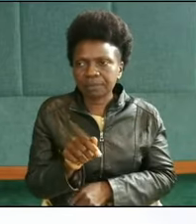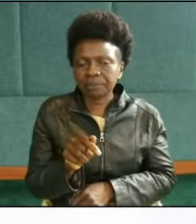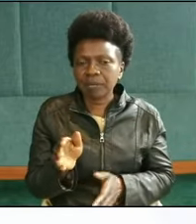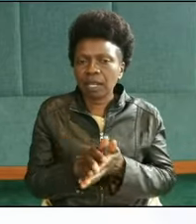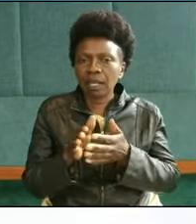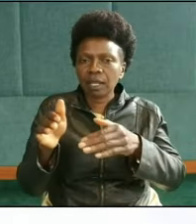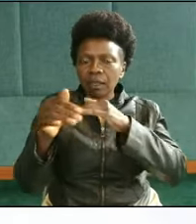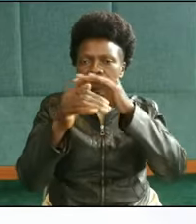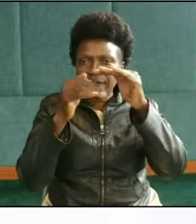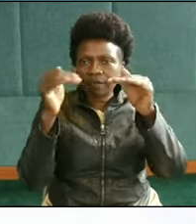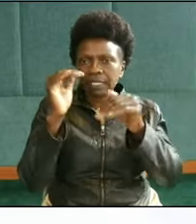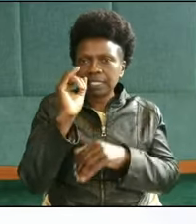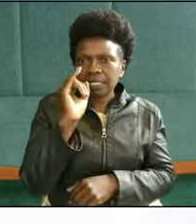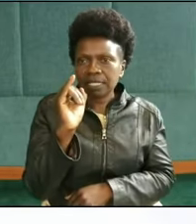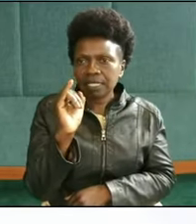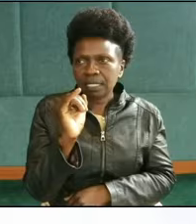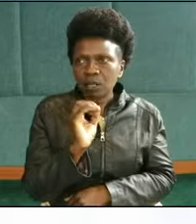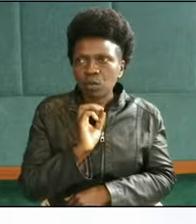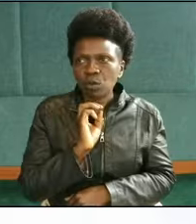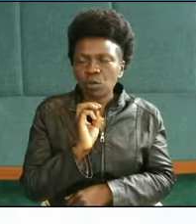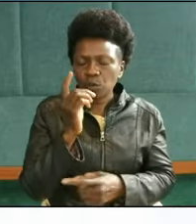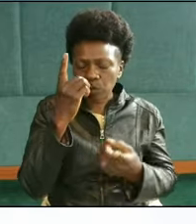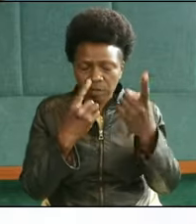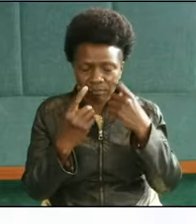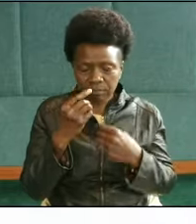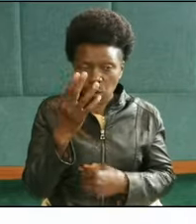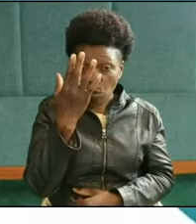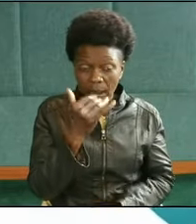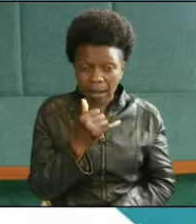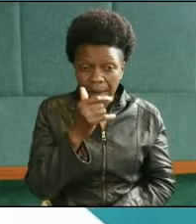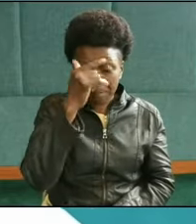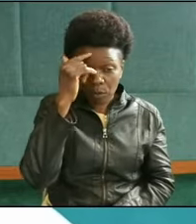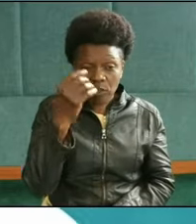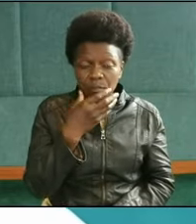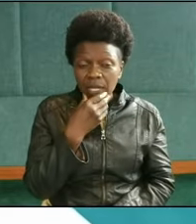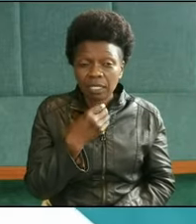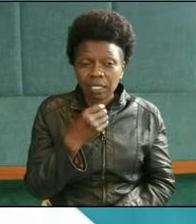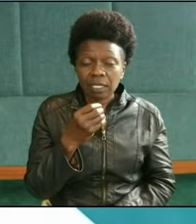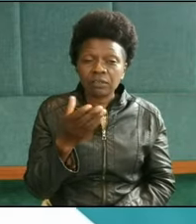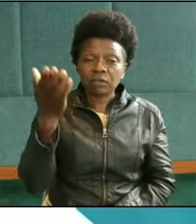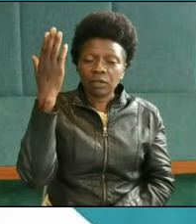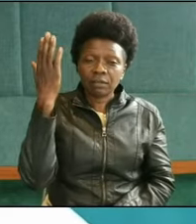heaven is weeping because man is forever lost.